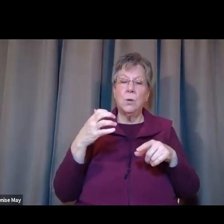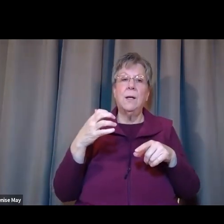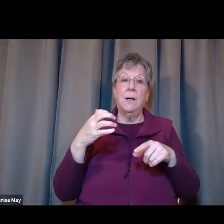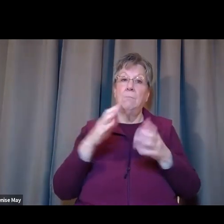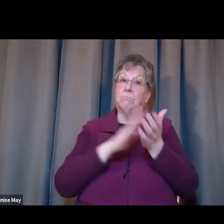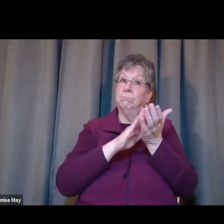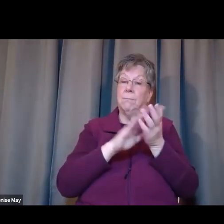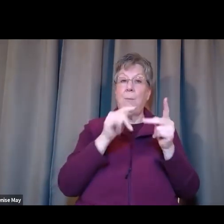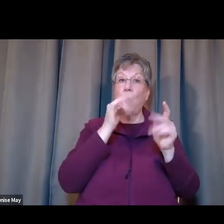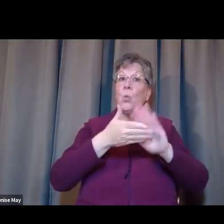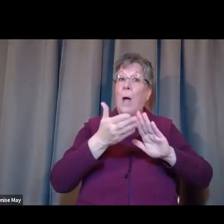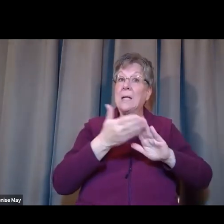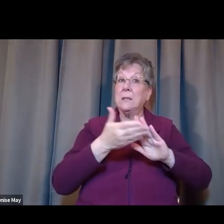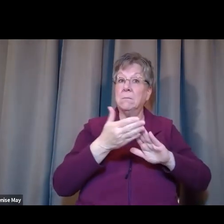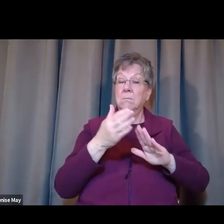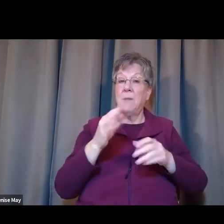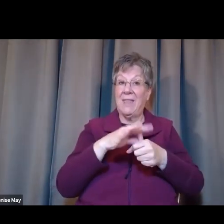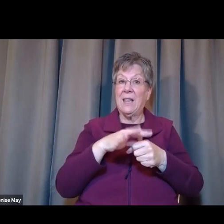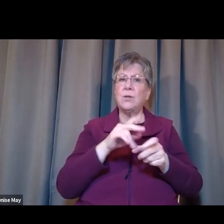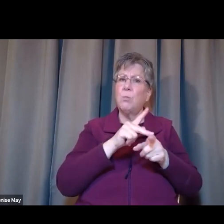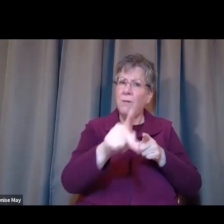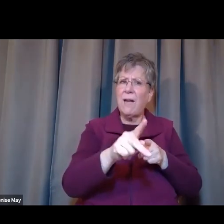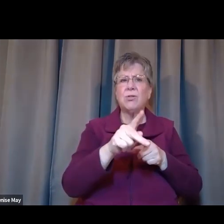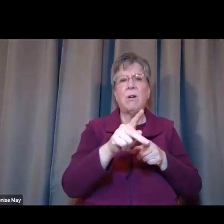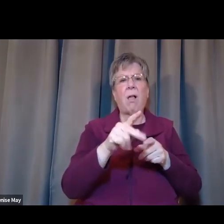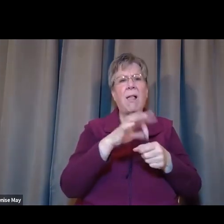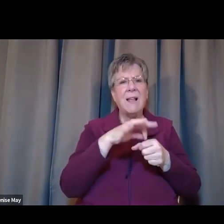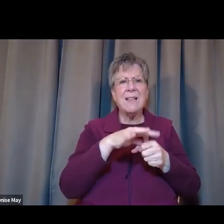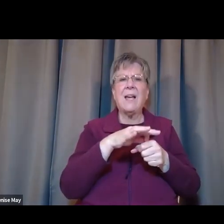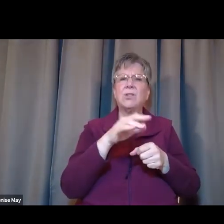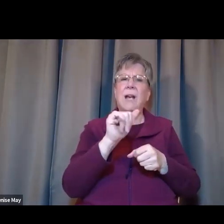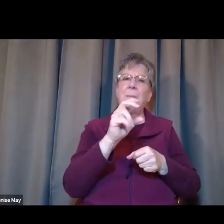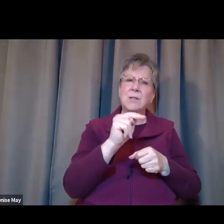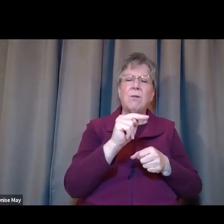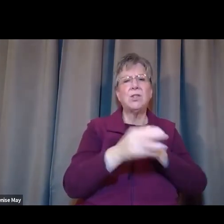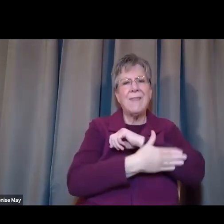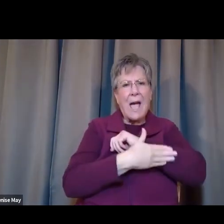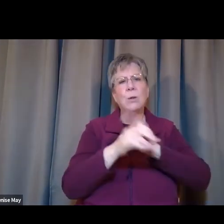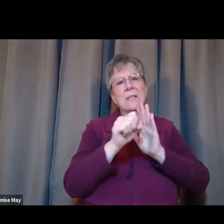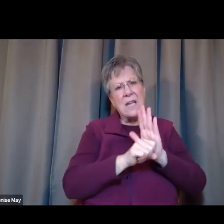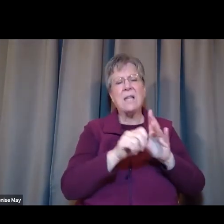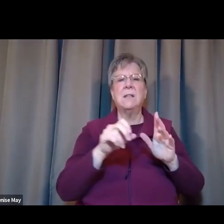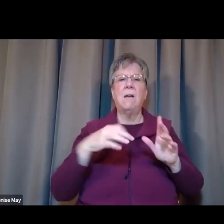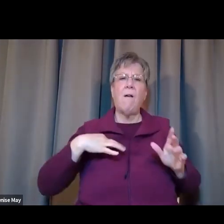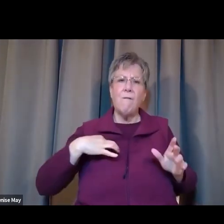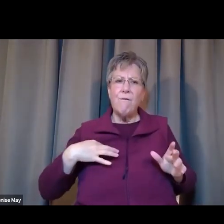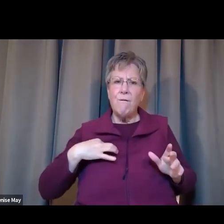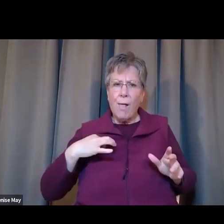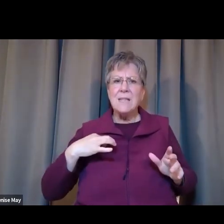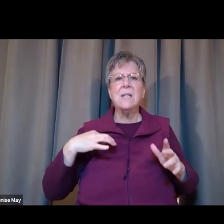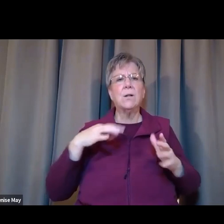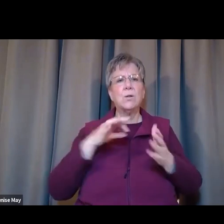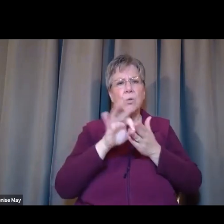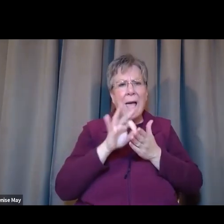in the US remarkably well. Professional election administrators in the counties and the states, the dedicated volunteers who staff polling places and count votes and do so